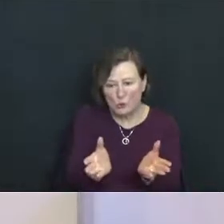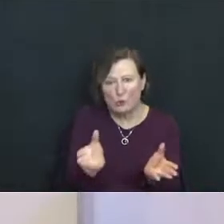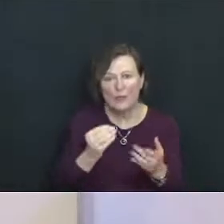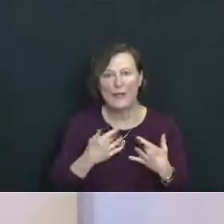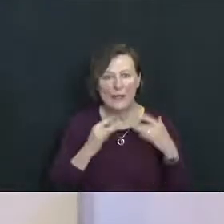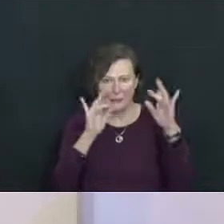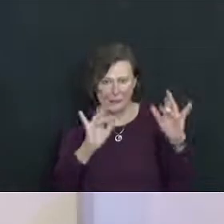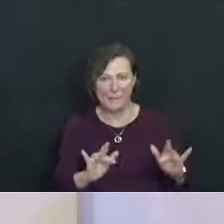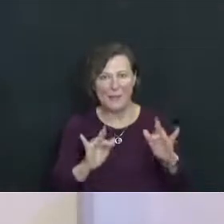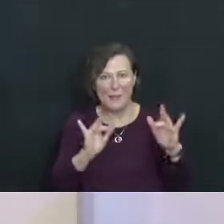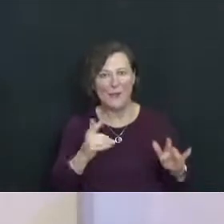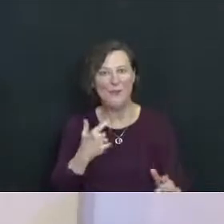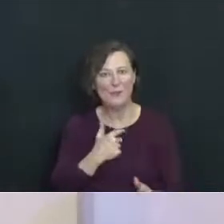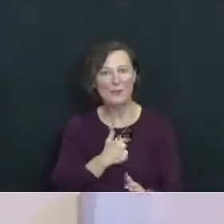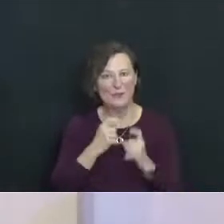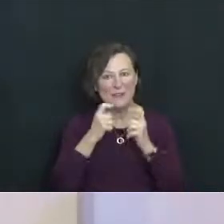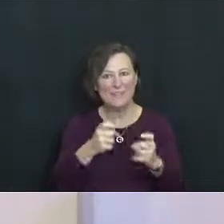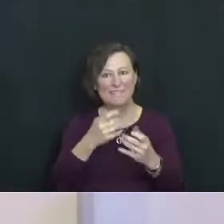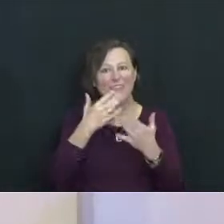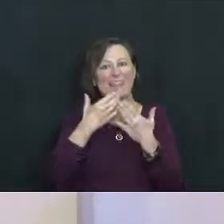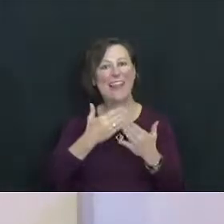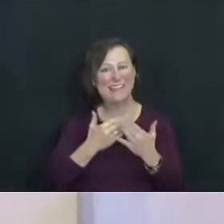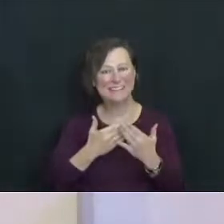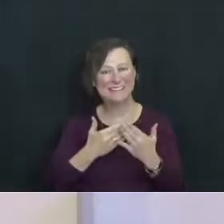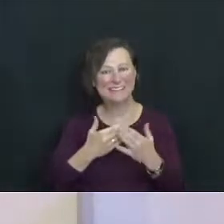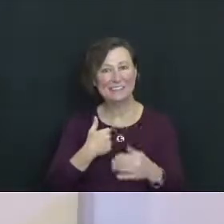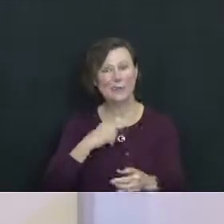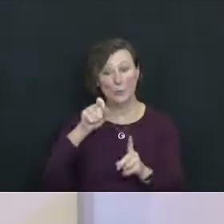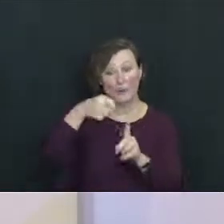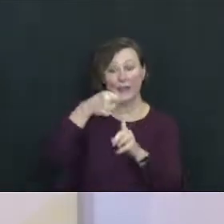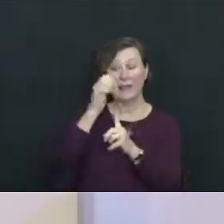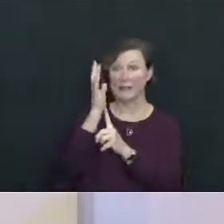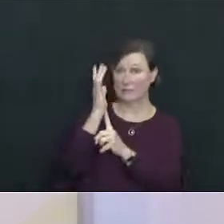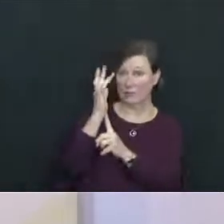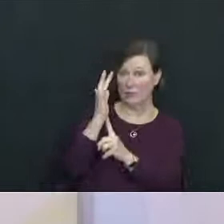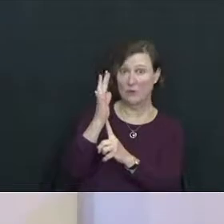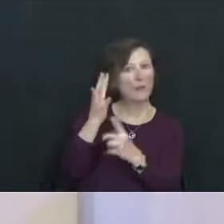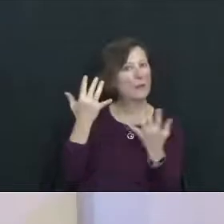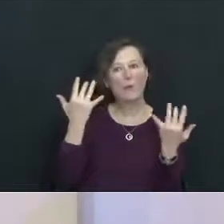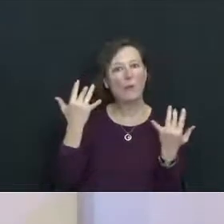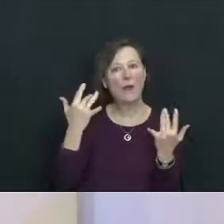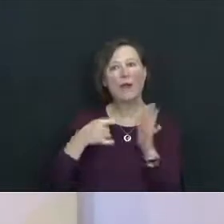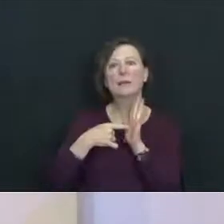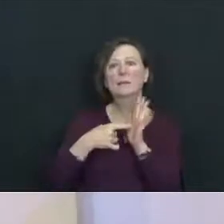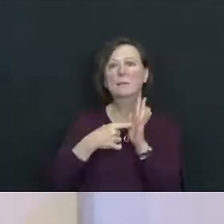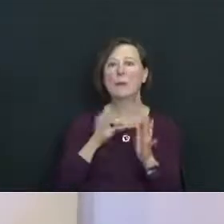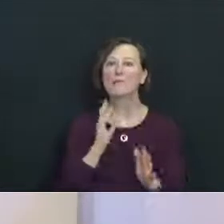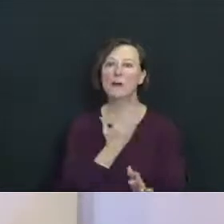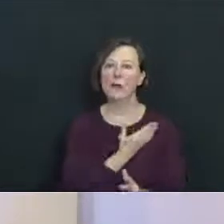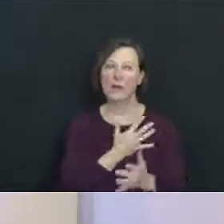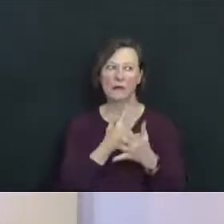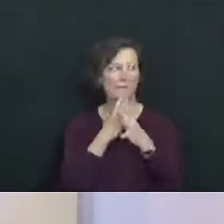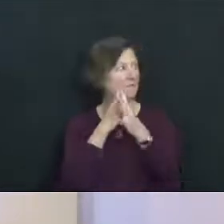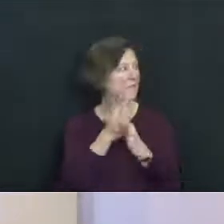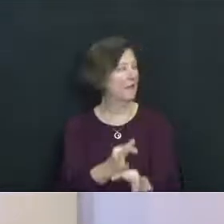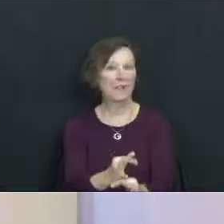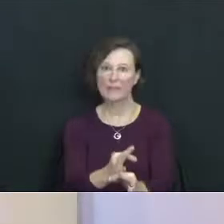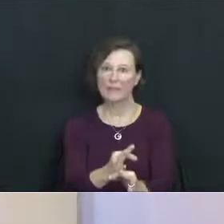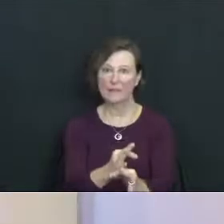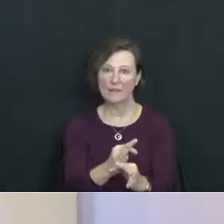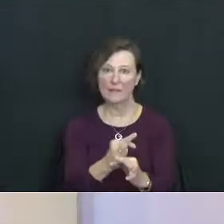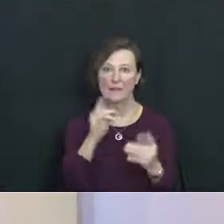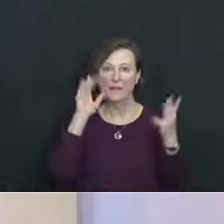give thanks. We light these chalices as a symbol of our faith. May our